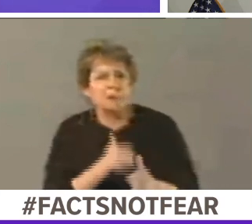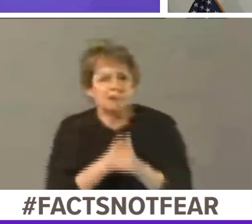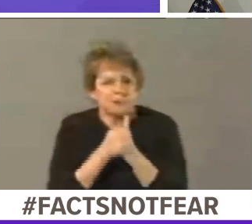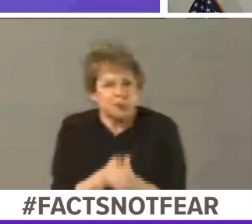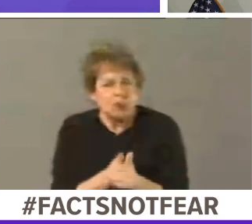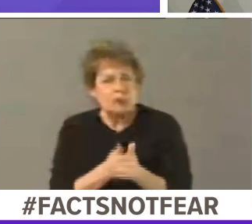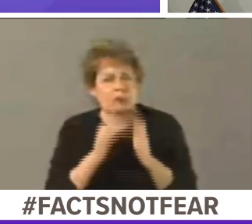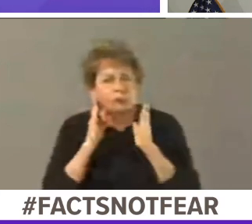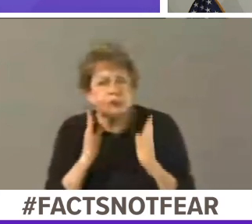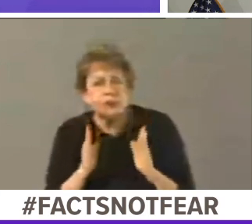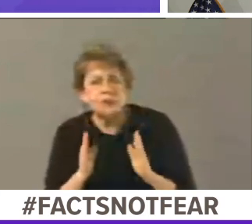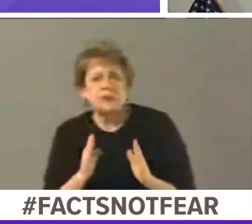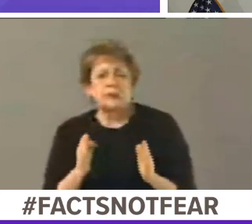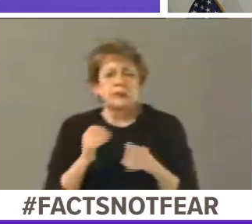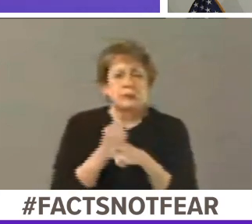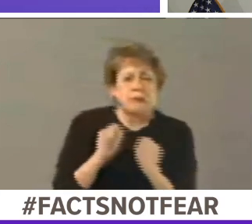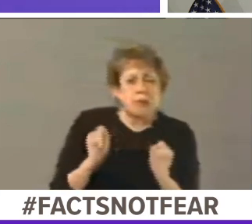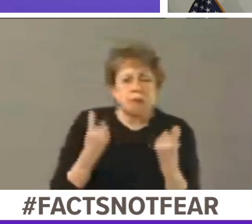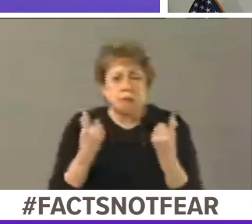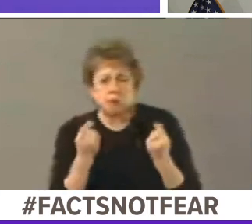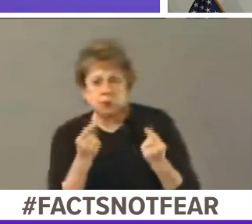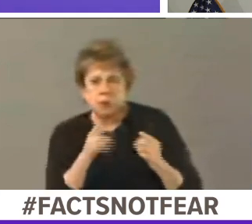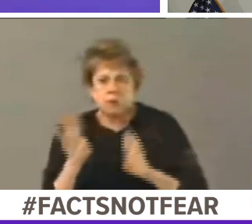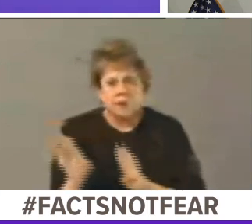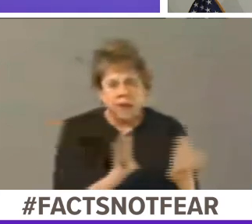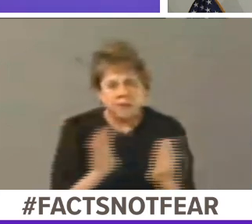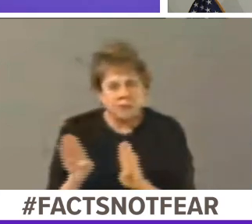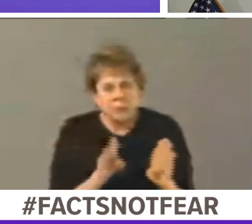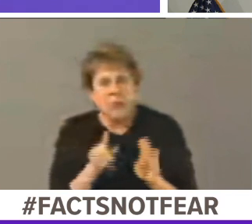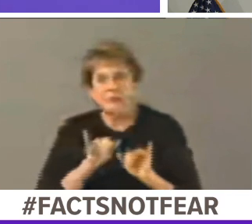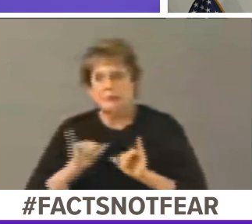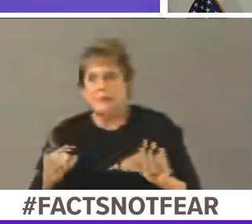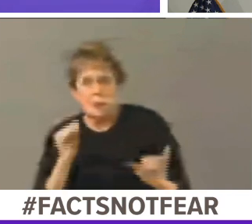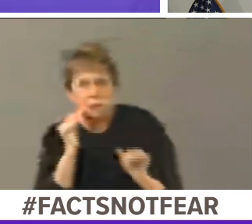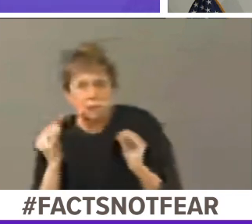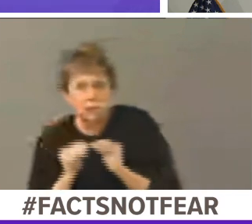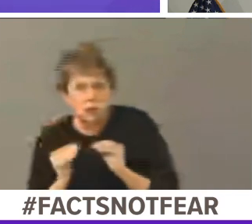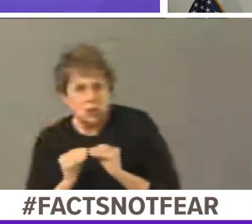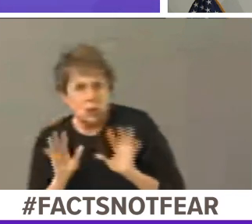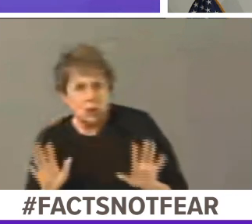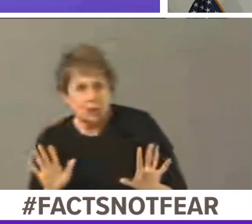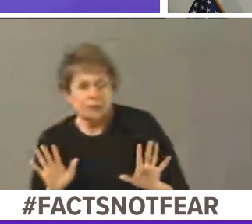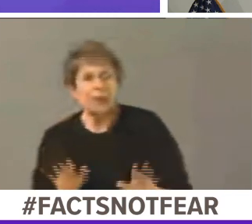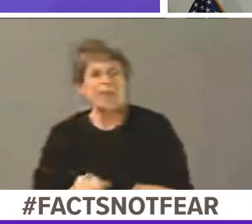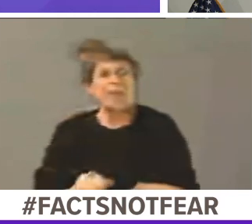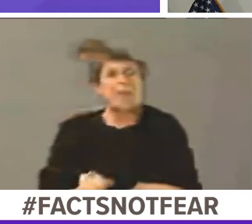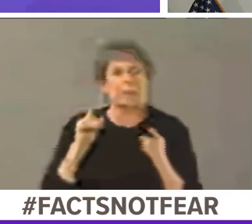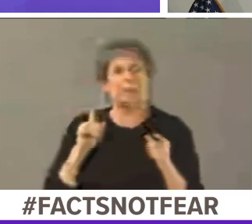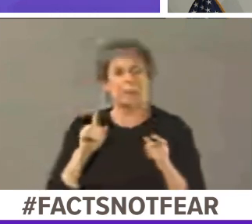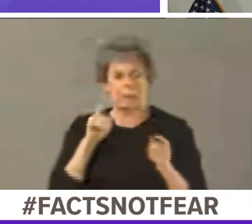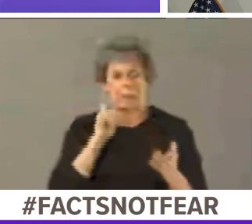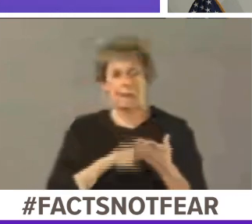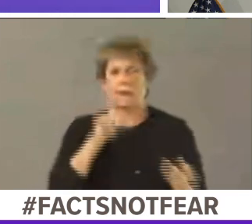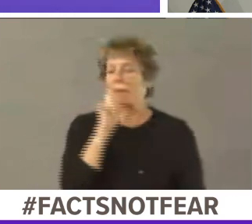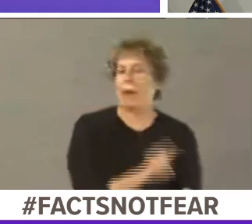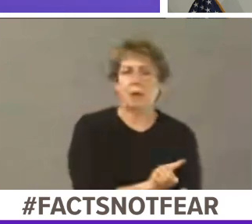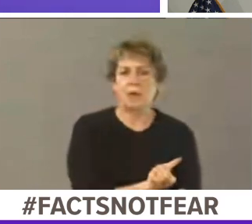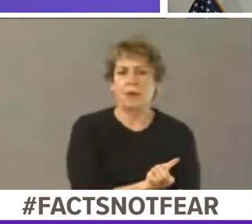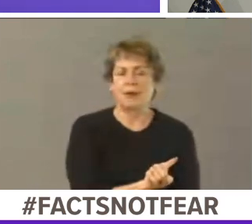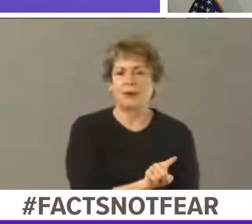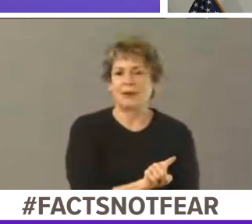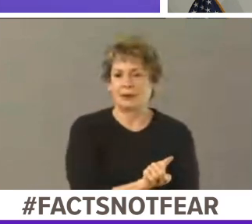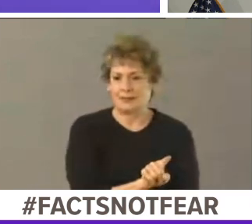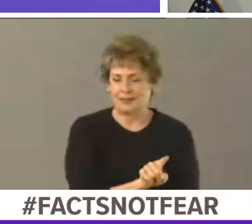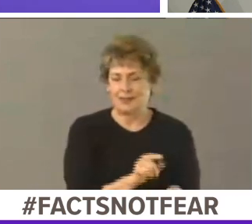being safer at home. So we saw a pretty dramatic movement. Here we are now, the